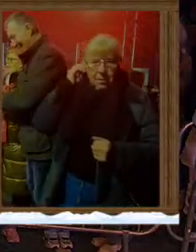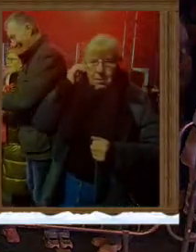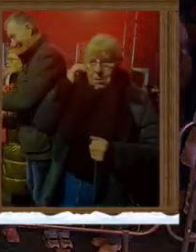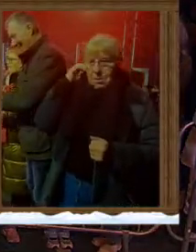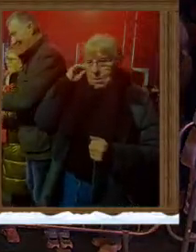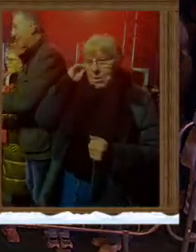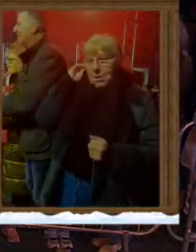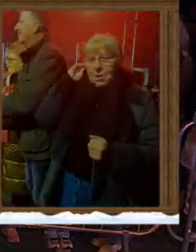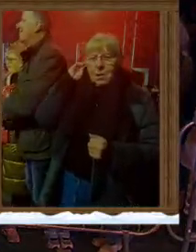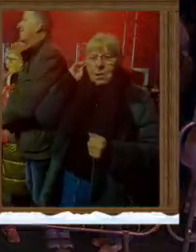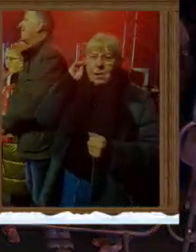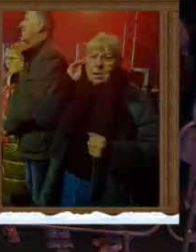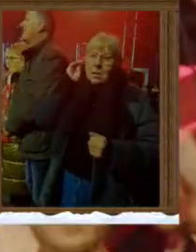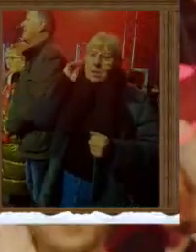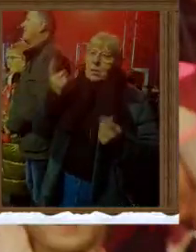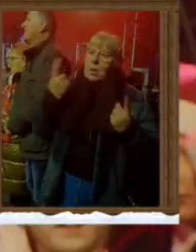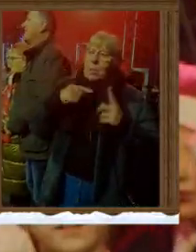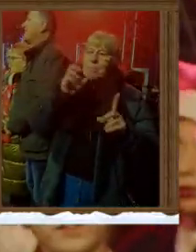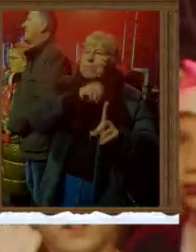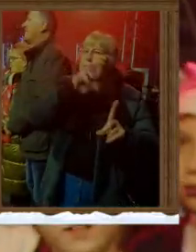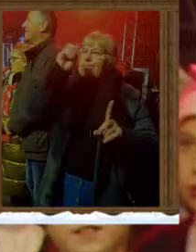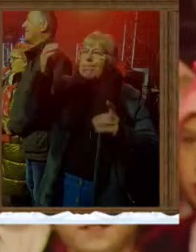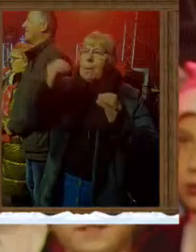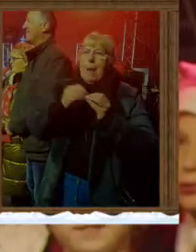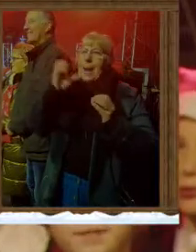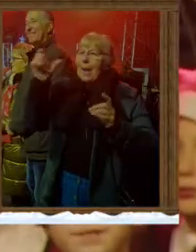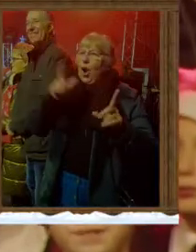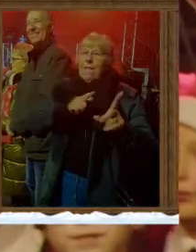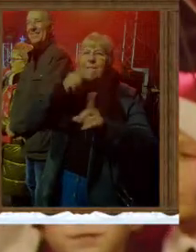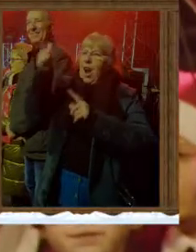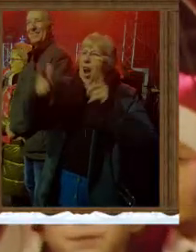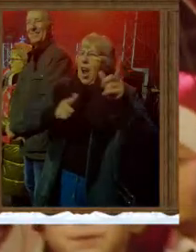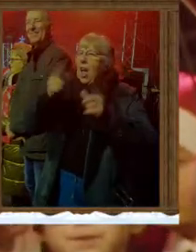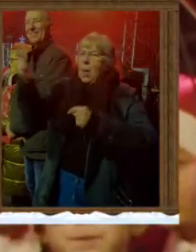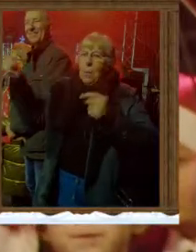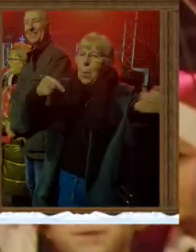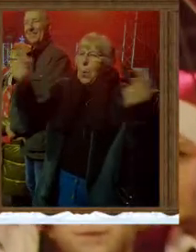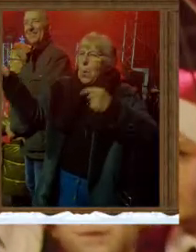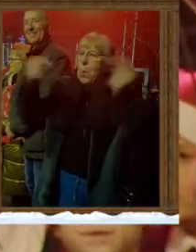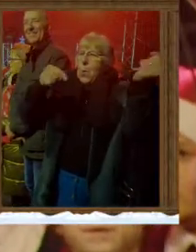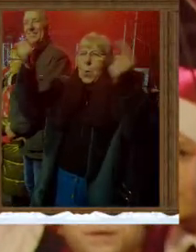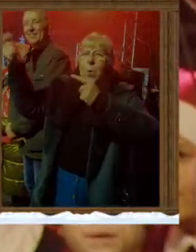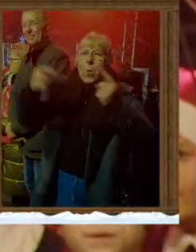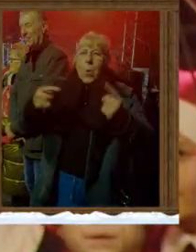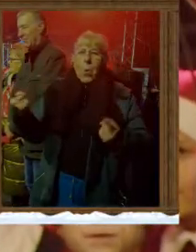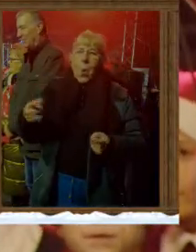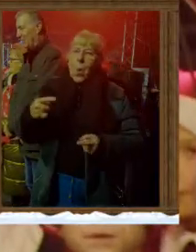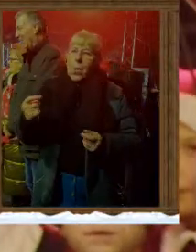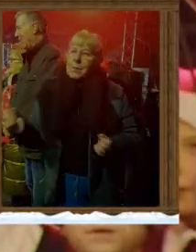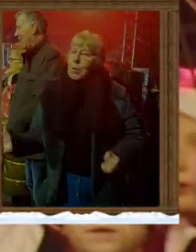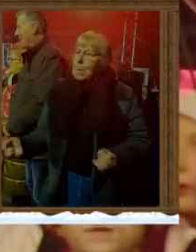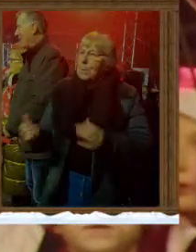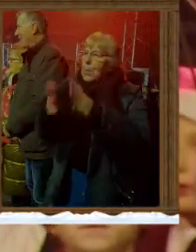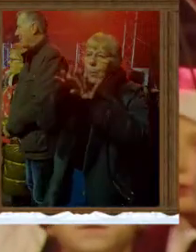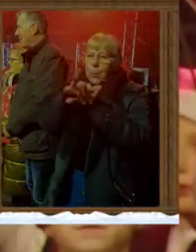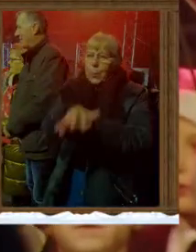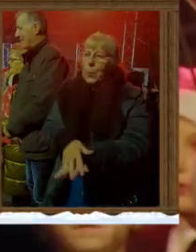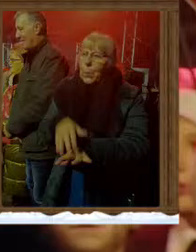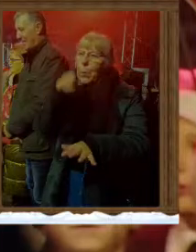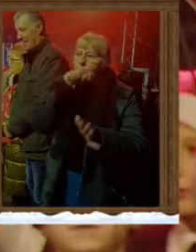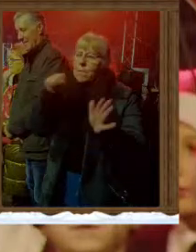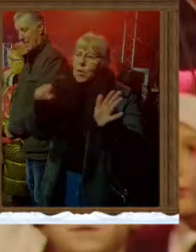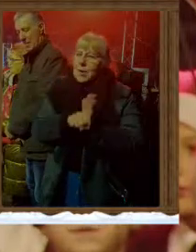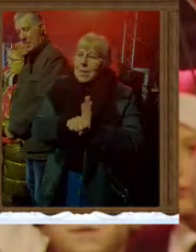Do you know, we've travelled from all over Ballyclare and beyond to switch the lights on for Christmas, but also